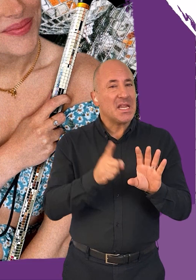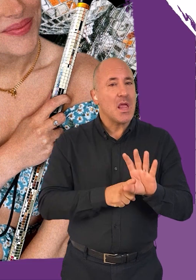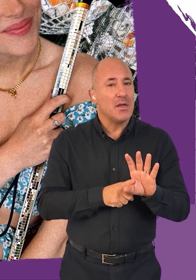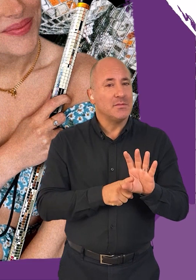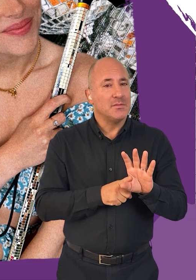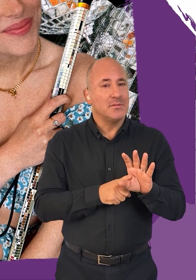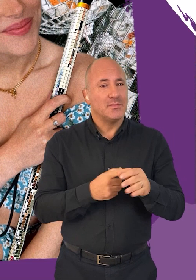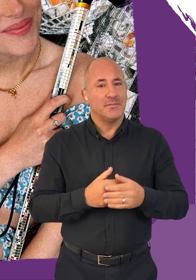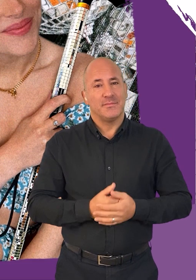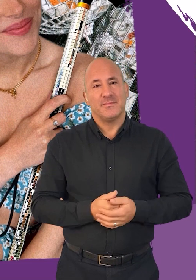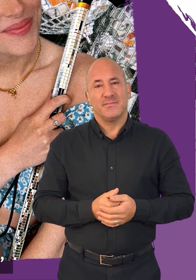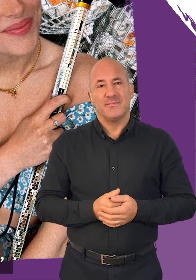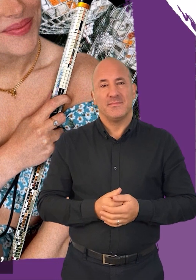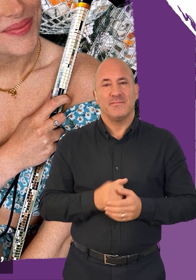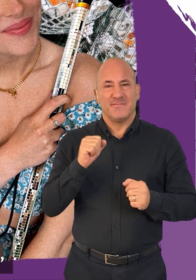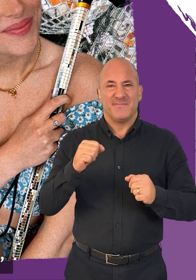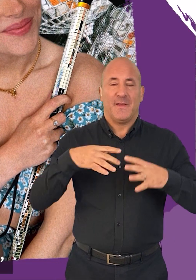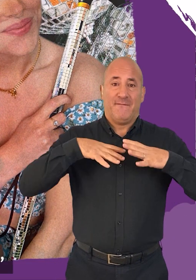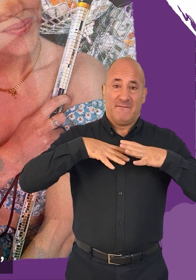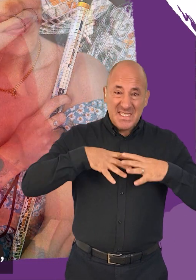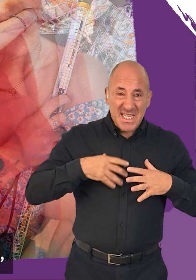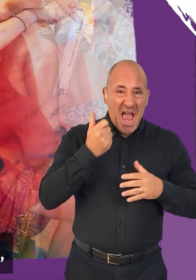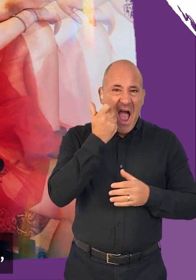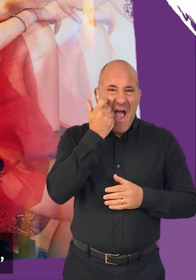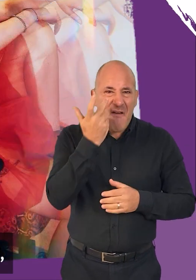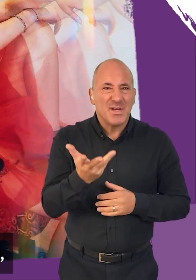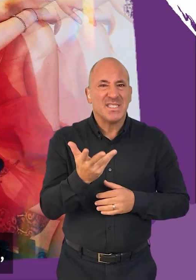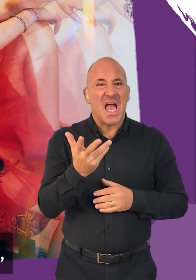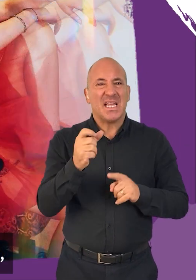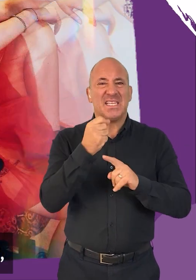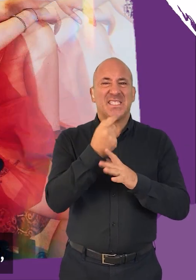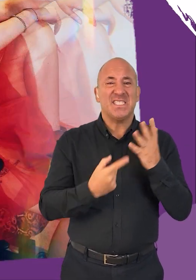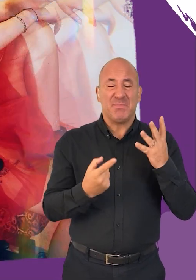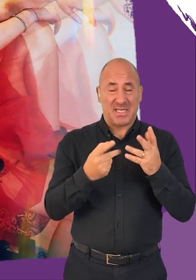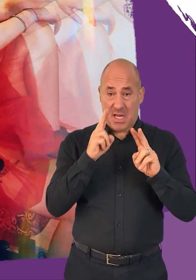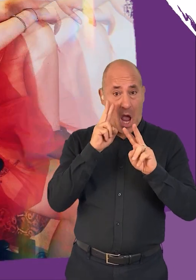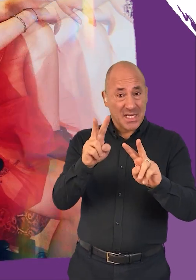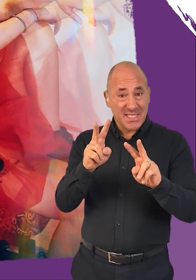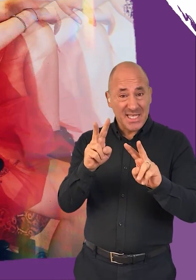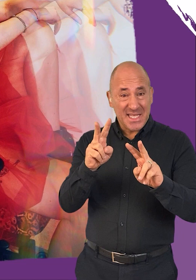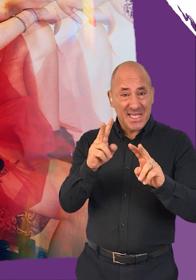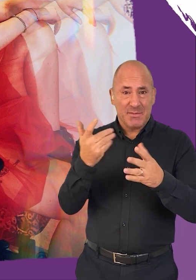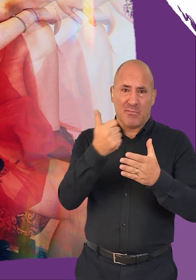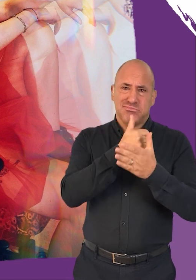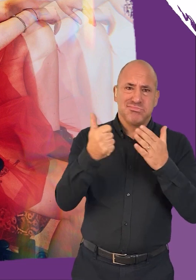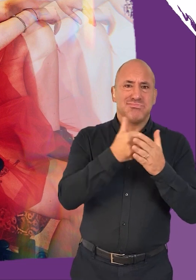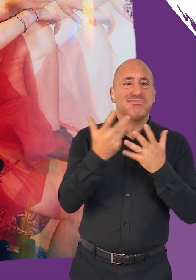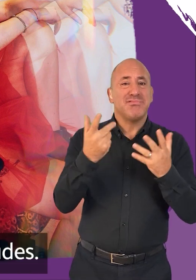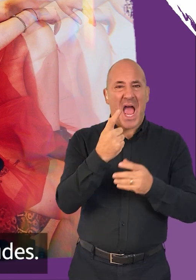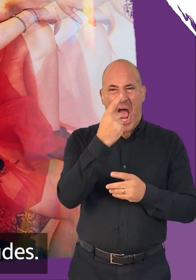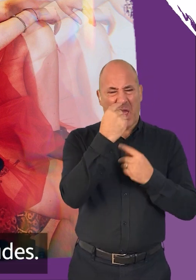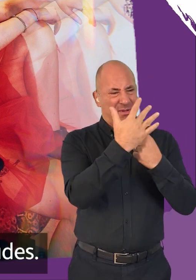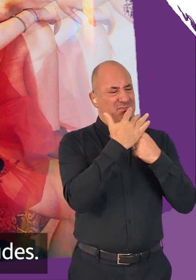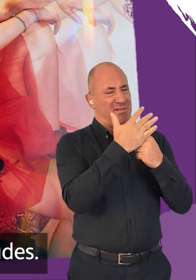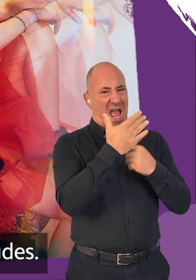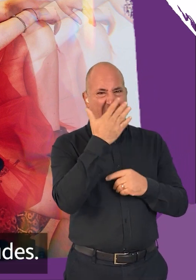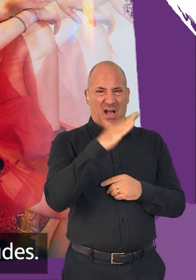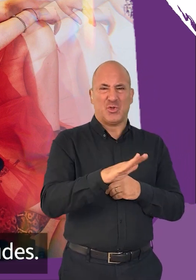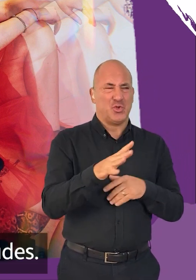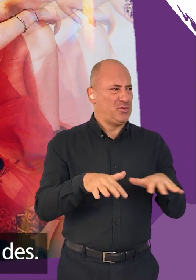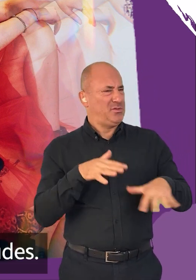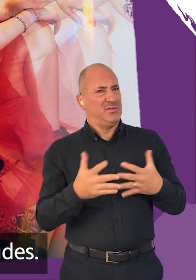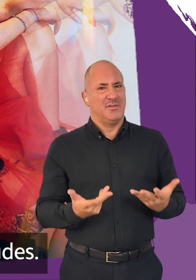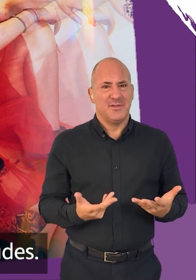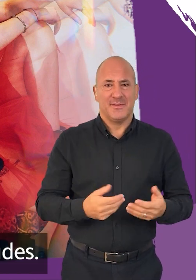of 19 years. She suffers debilitating fatigue daily, and as her disability is invisible, she regularly comes